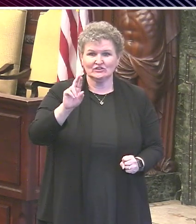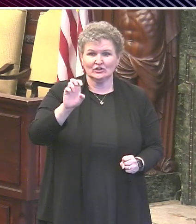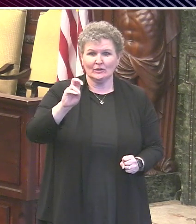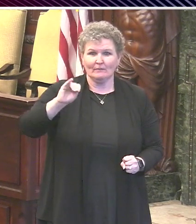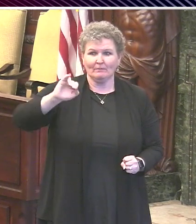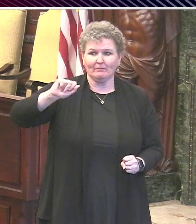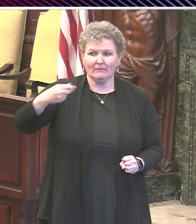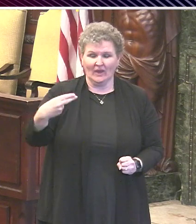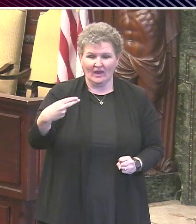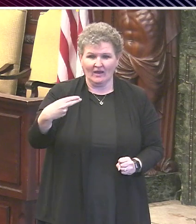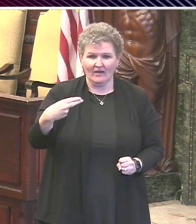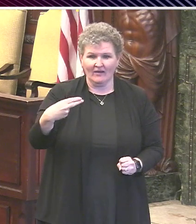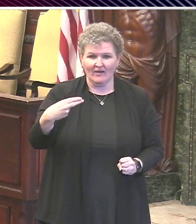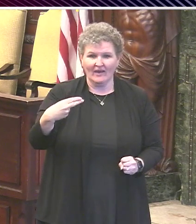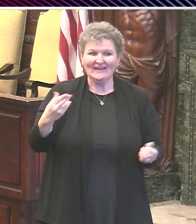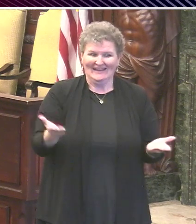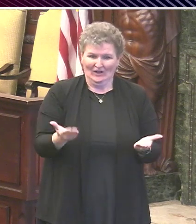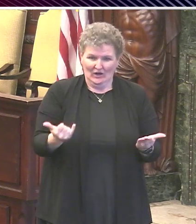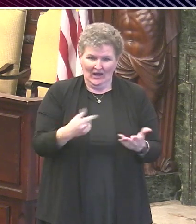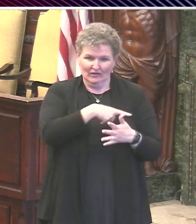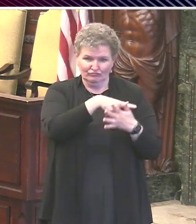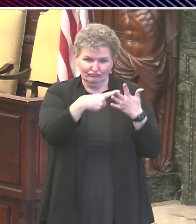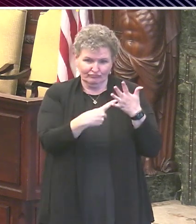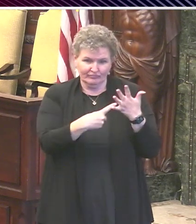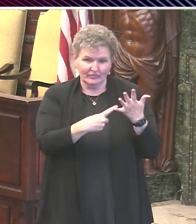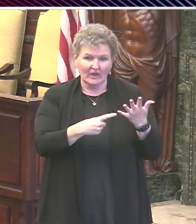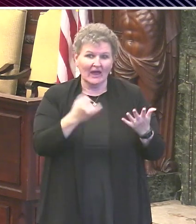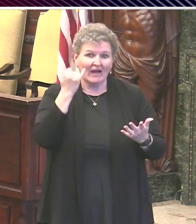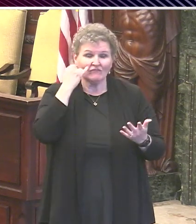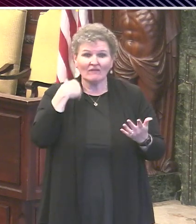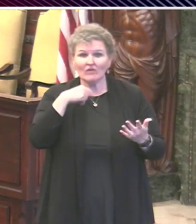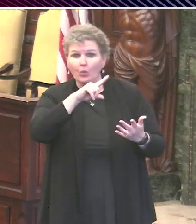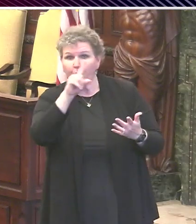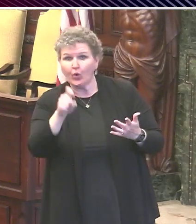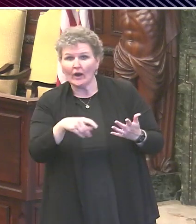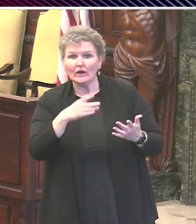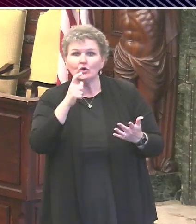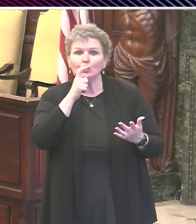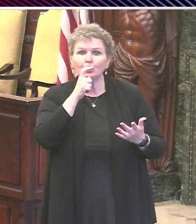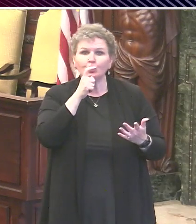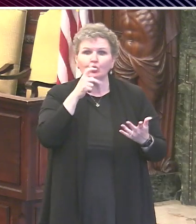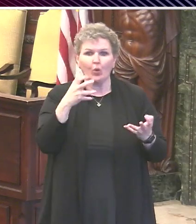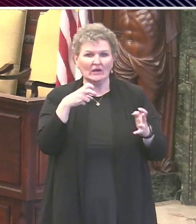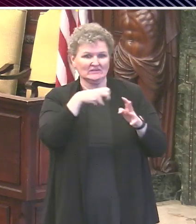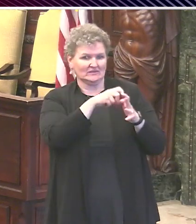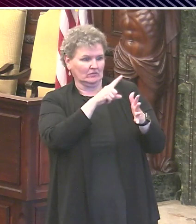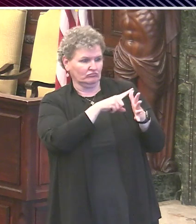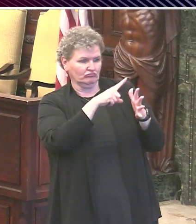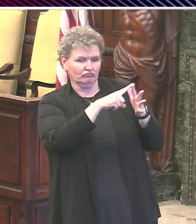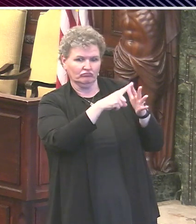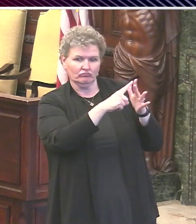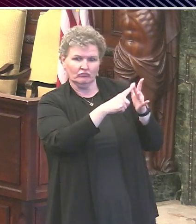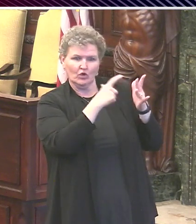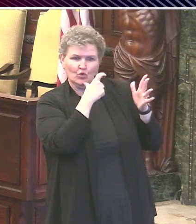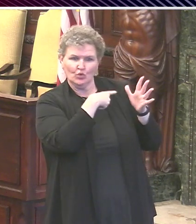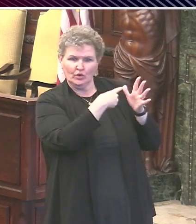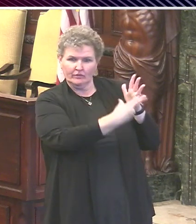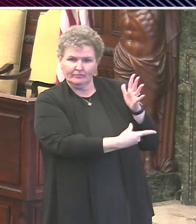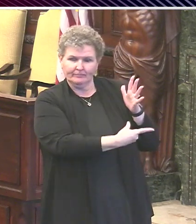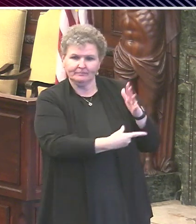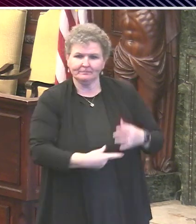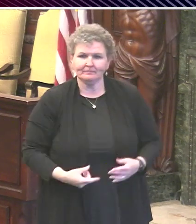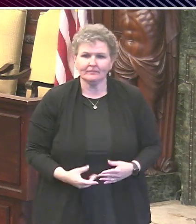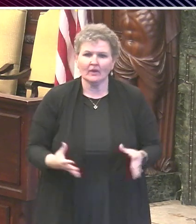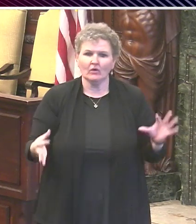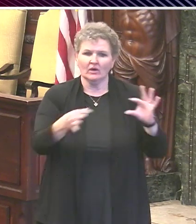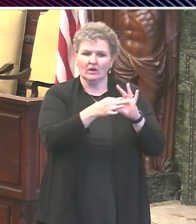question, please just address who it is addressed to so that we can help route those questions quickly. For those logged in today,